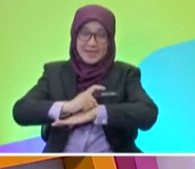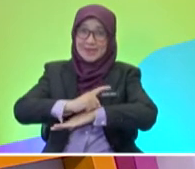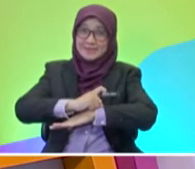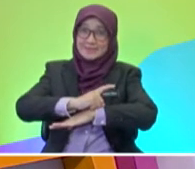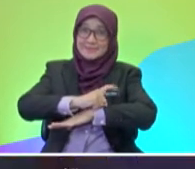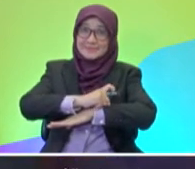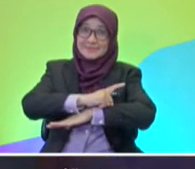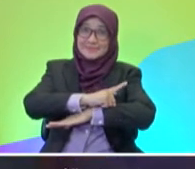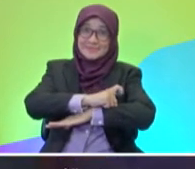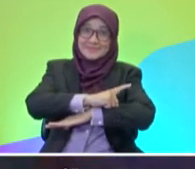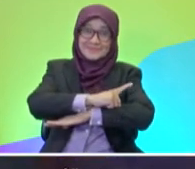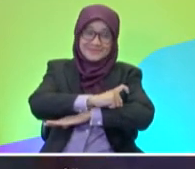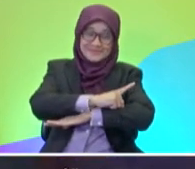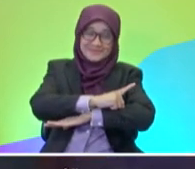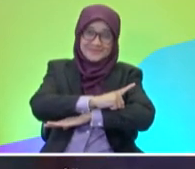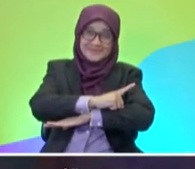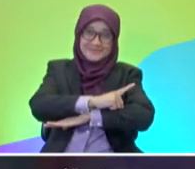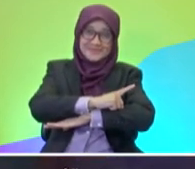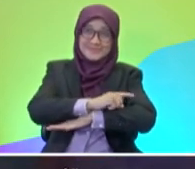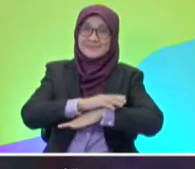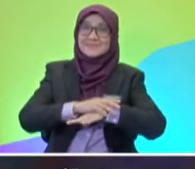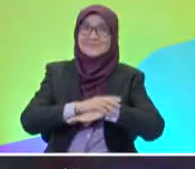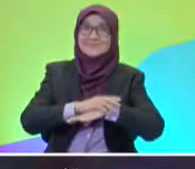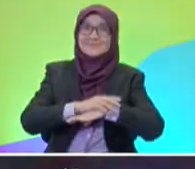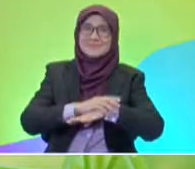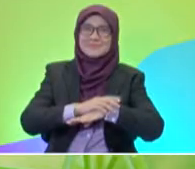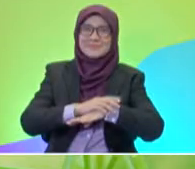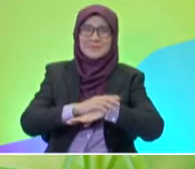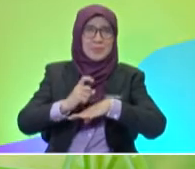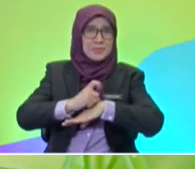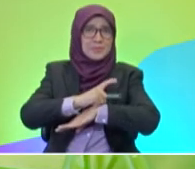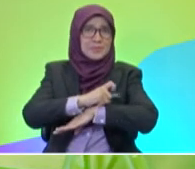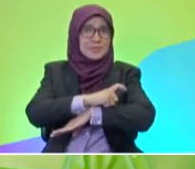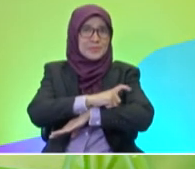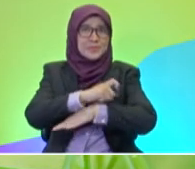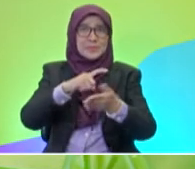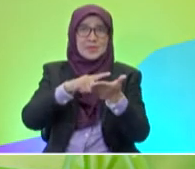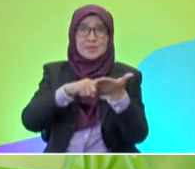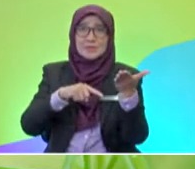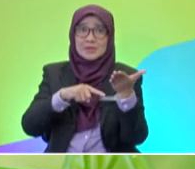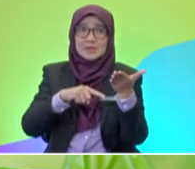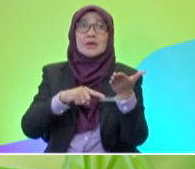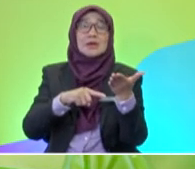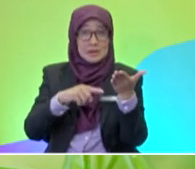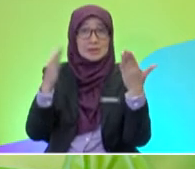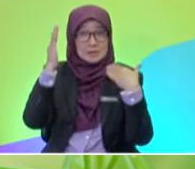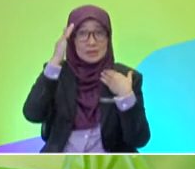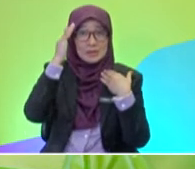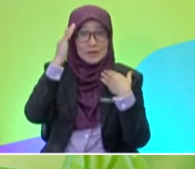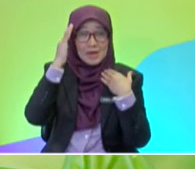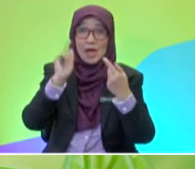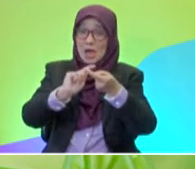a caterpillar? Yes. Caterpillar, yeah. Is that the one that will turn into a beautiful butterfly?